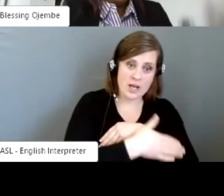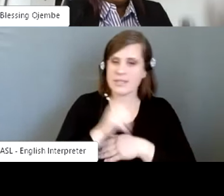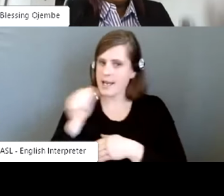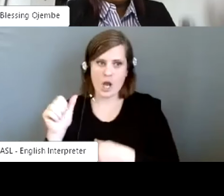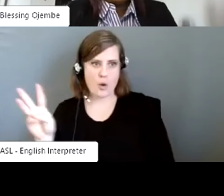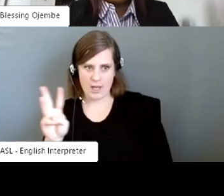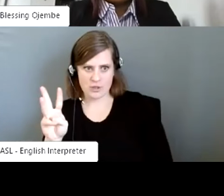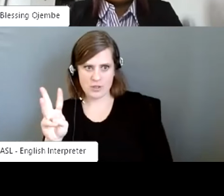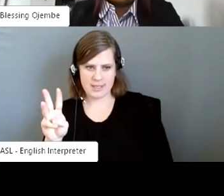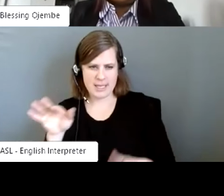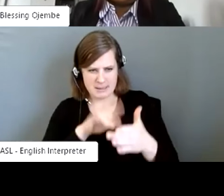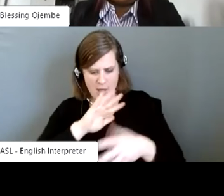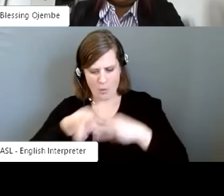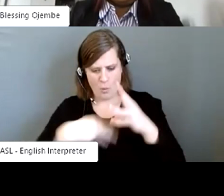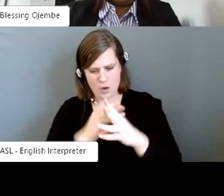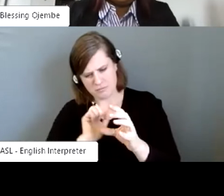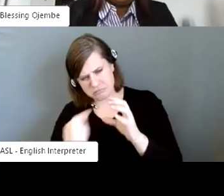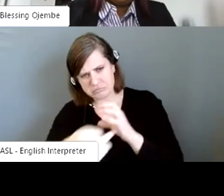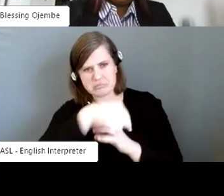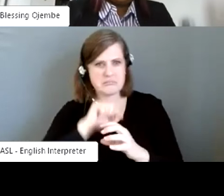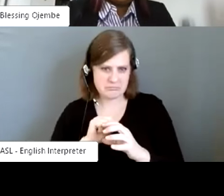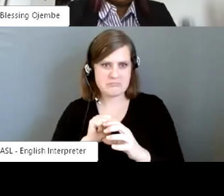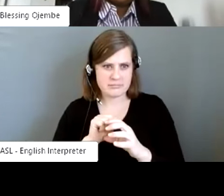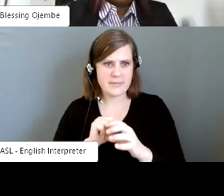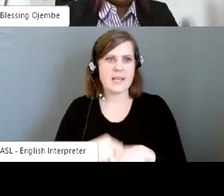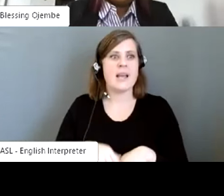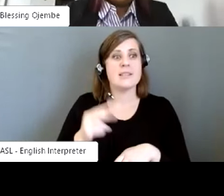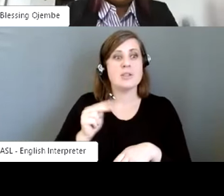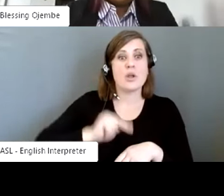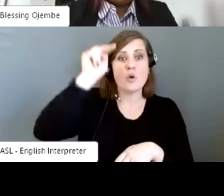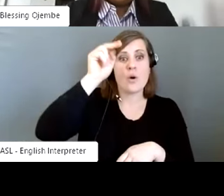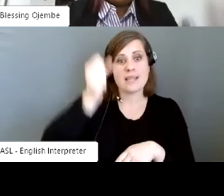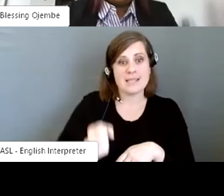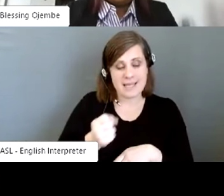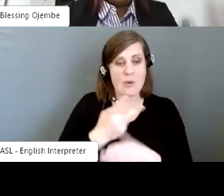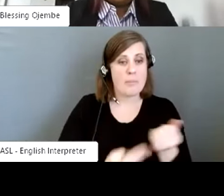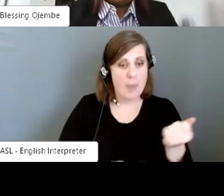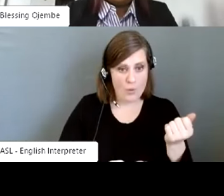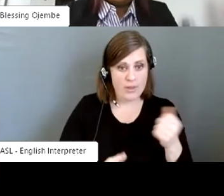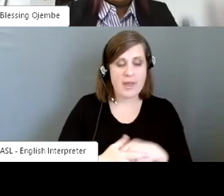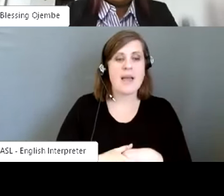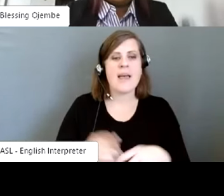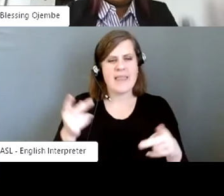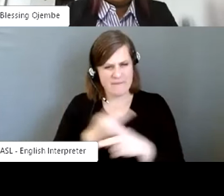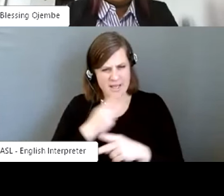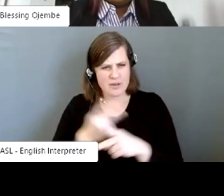in the global South versus countries in the global North, which is the Western countries. They found out that